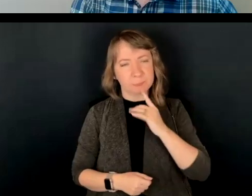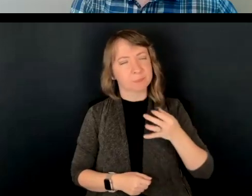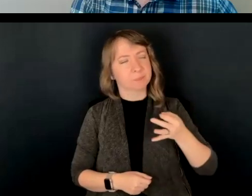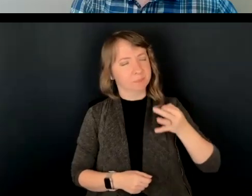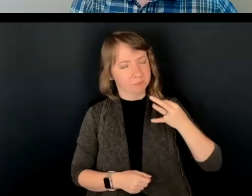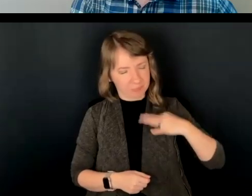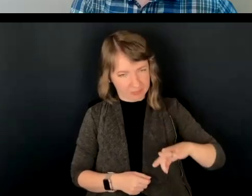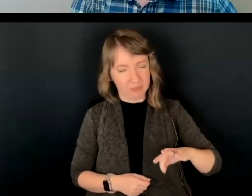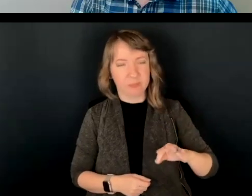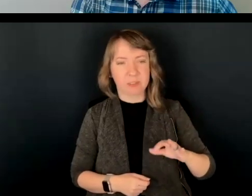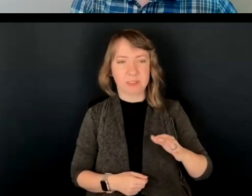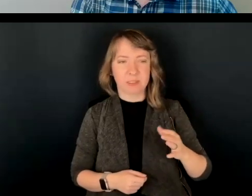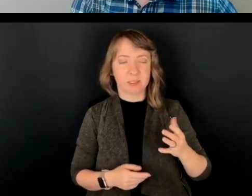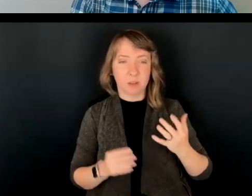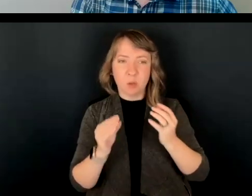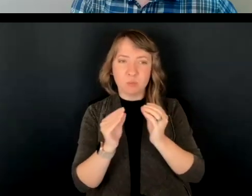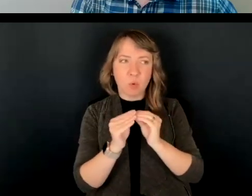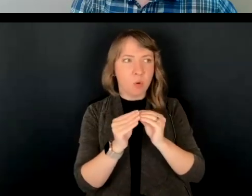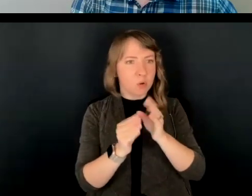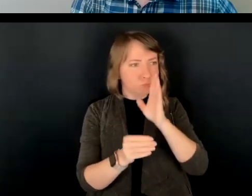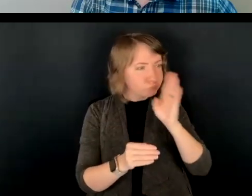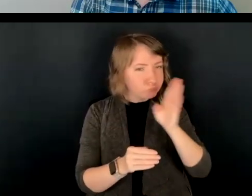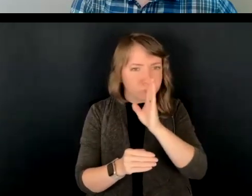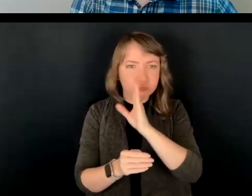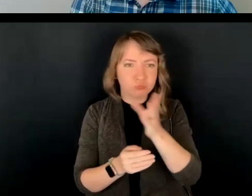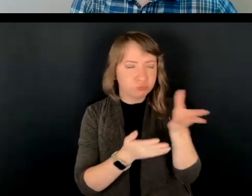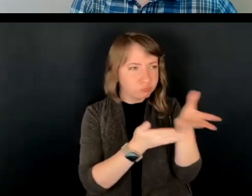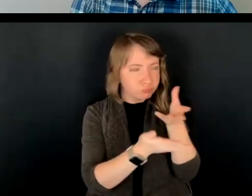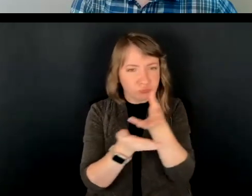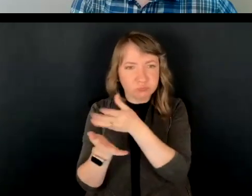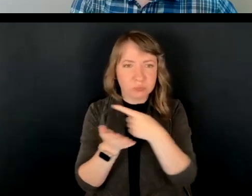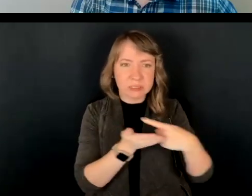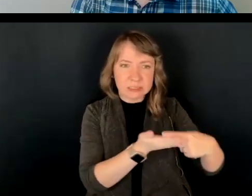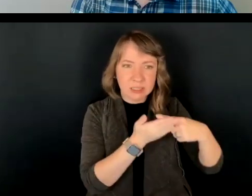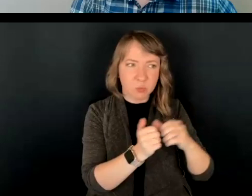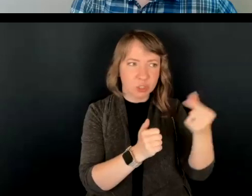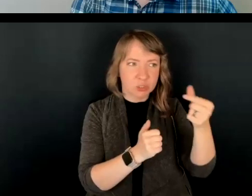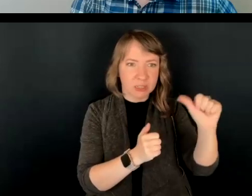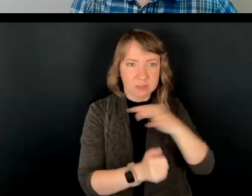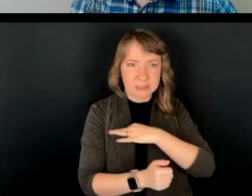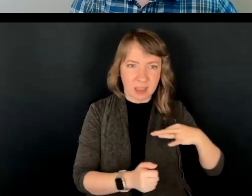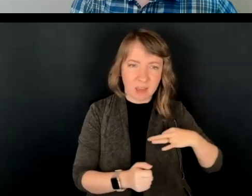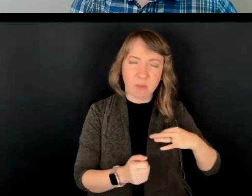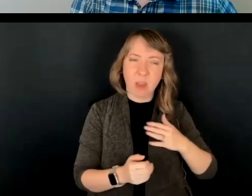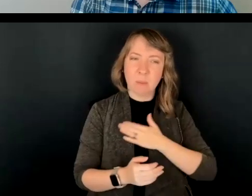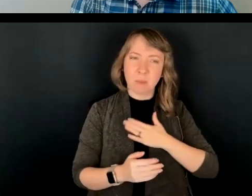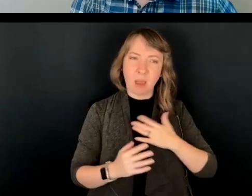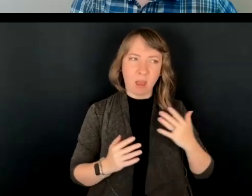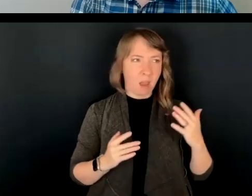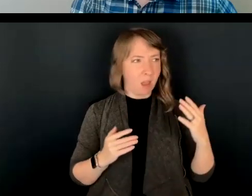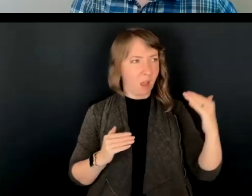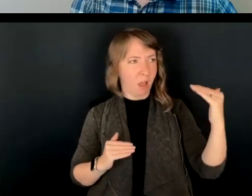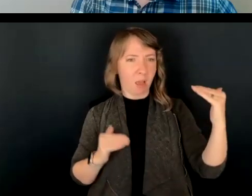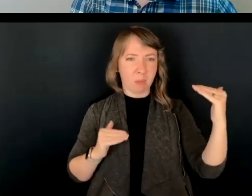more opportunities you have to have direct conversations with grants and agreement staff, the more you're going to be a sophisticated sort of partner showing up to the